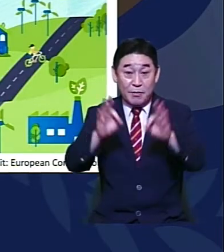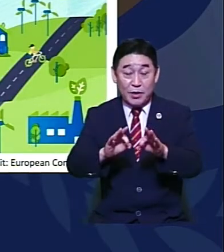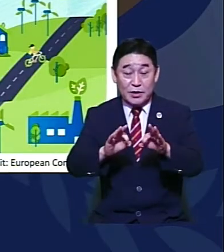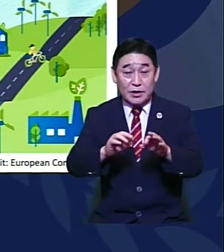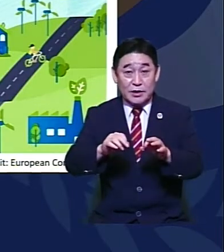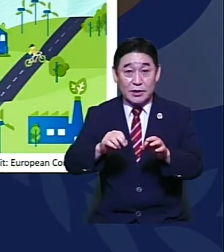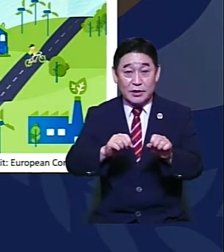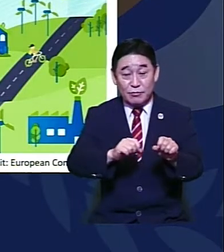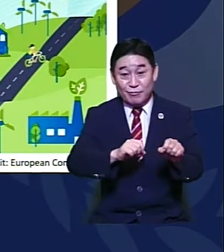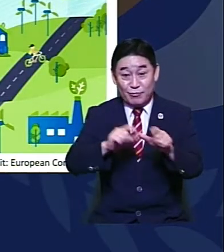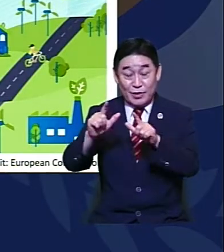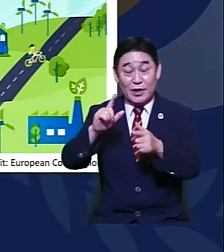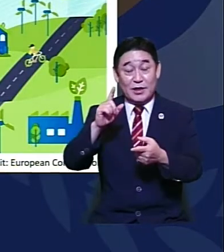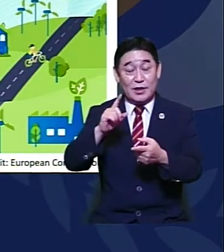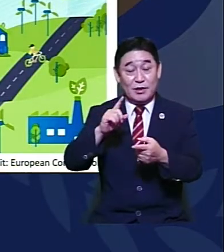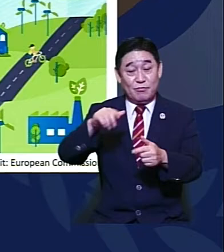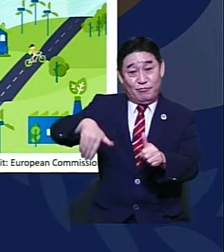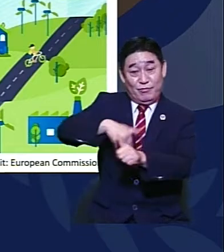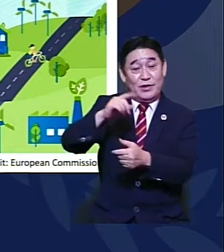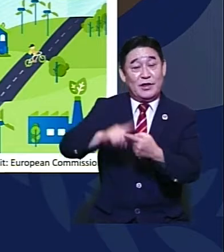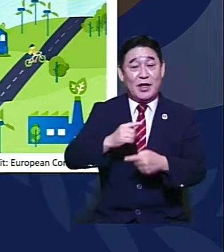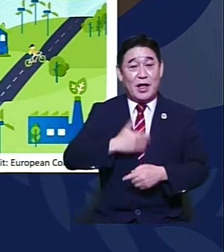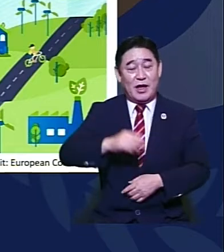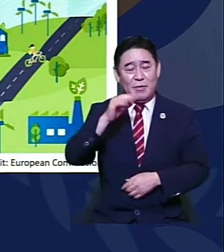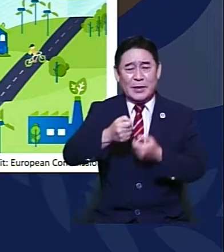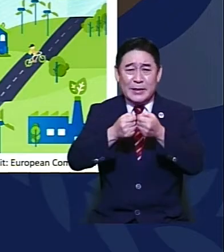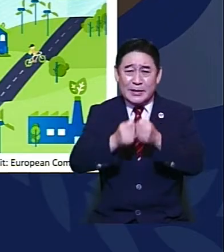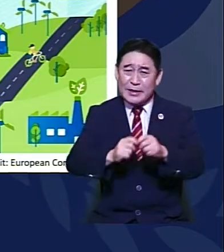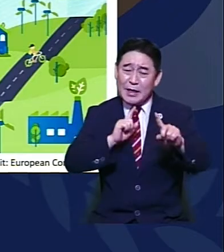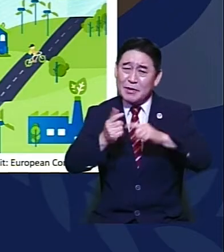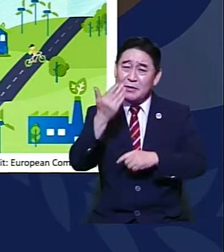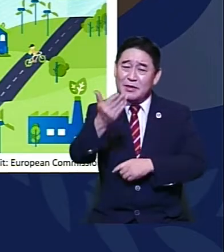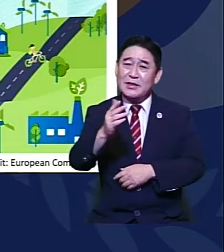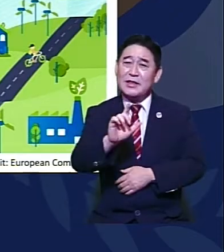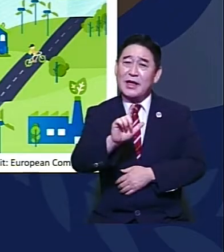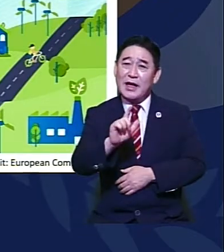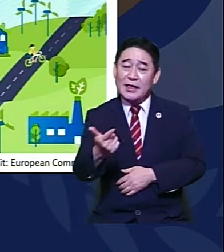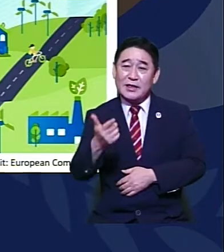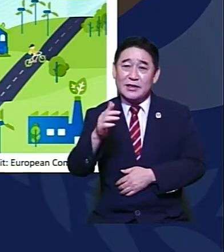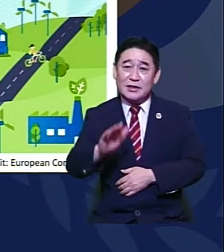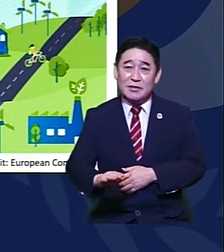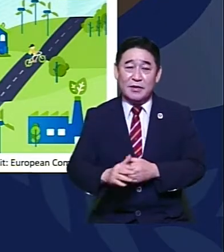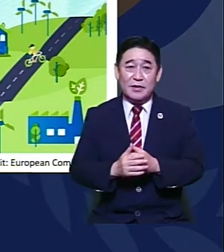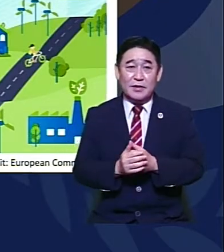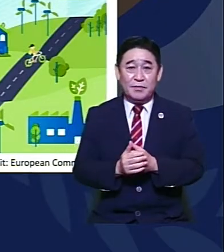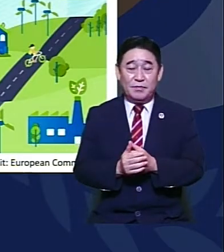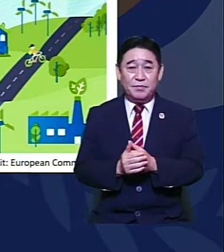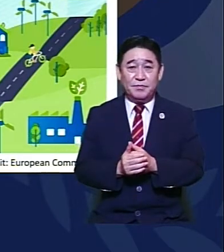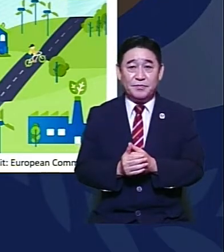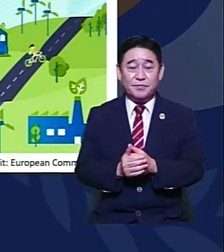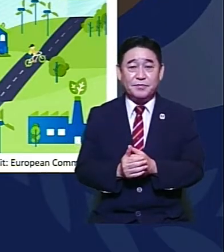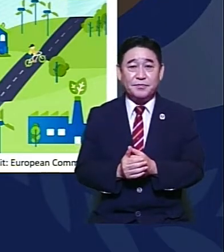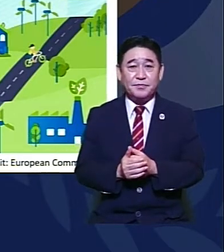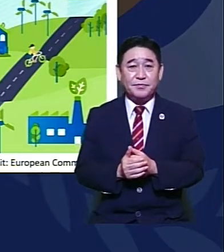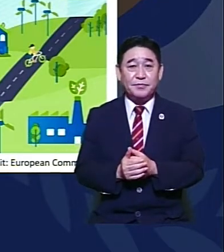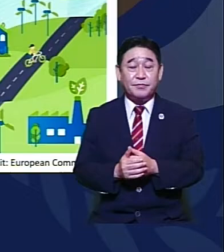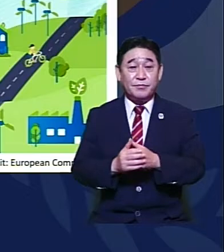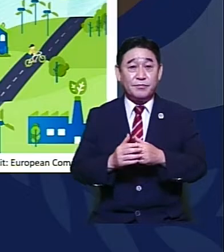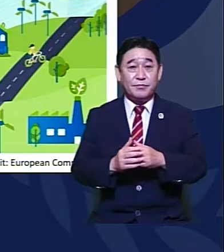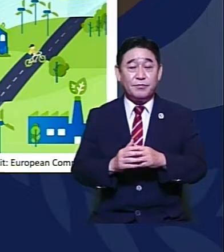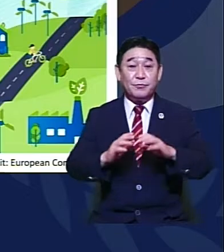I'm not going to go into details. However, I can say their common goals are